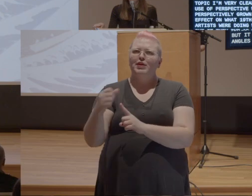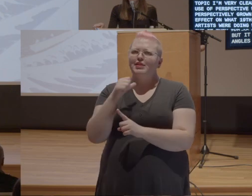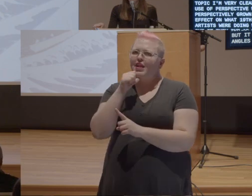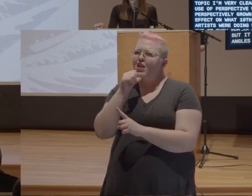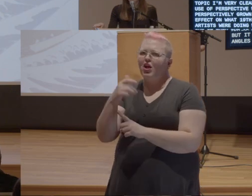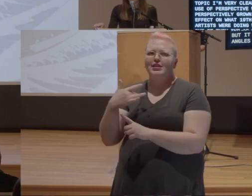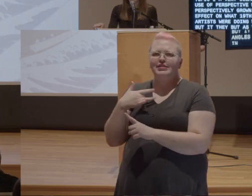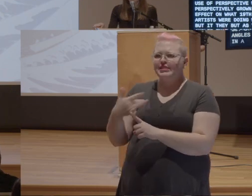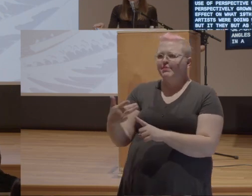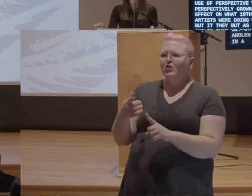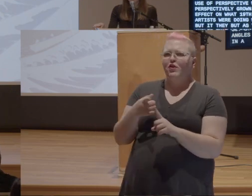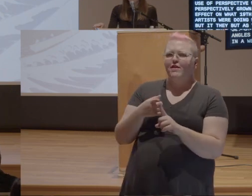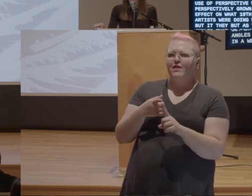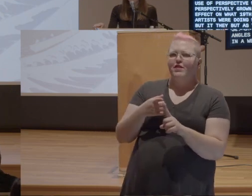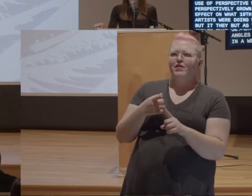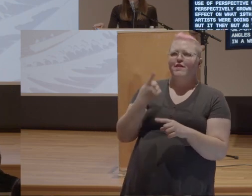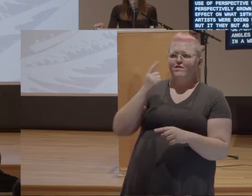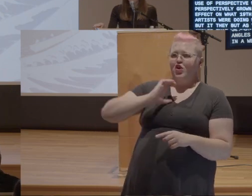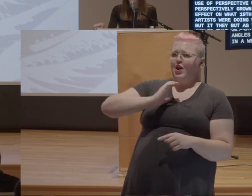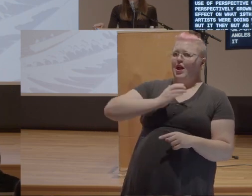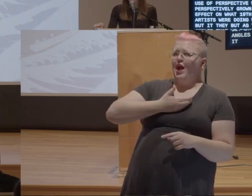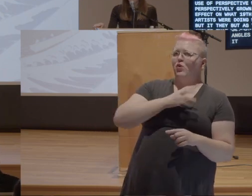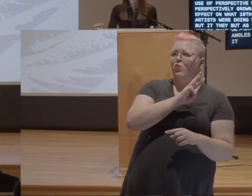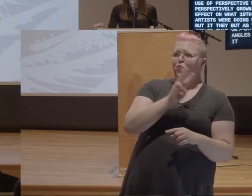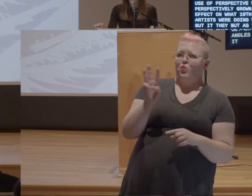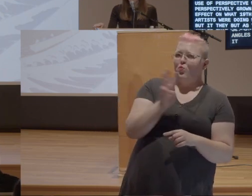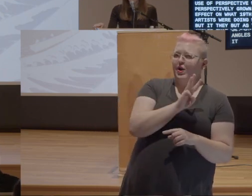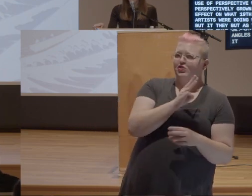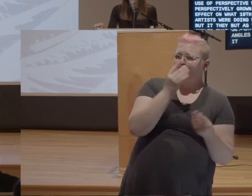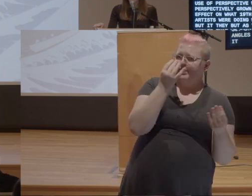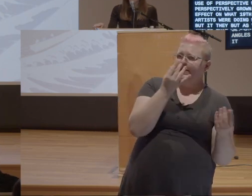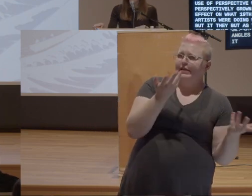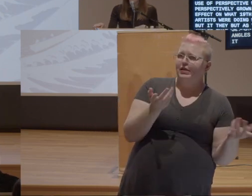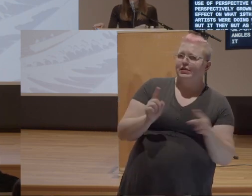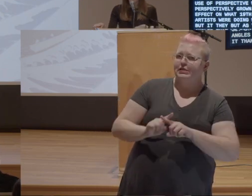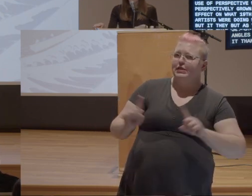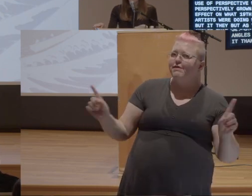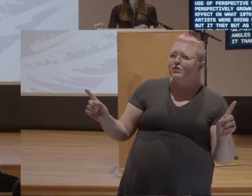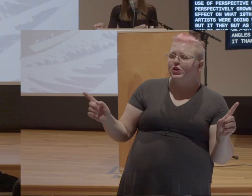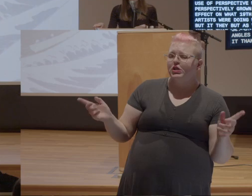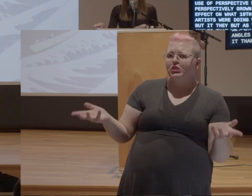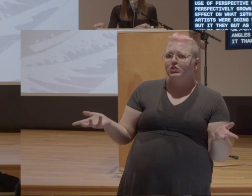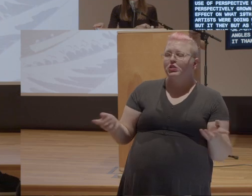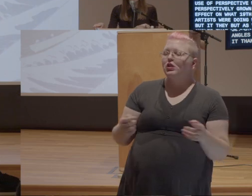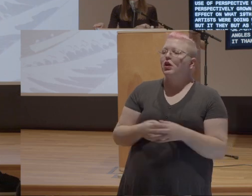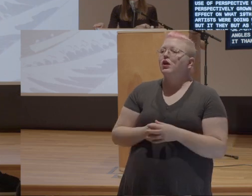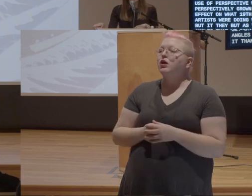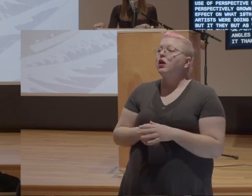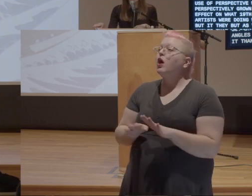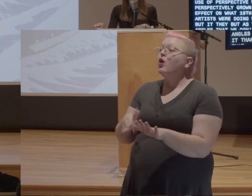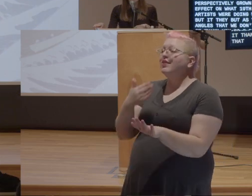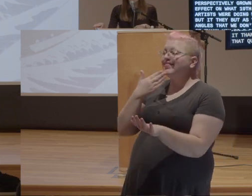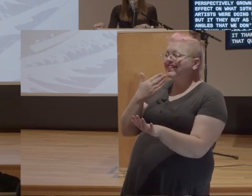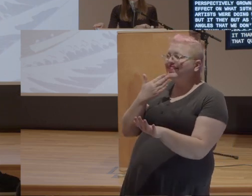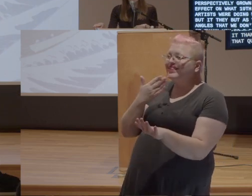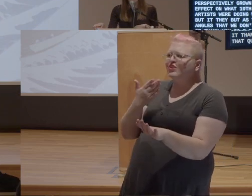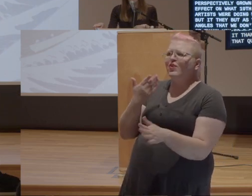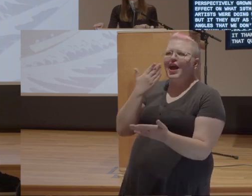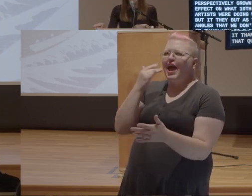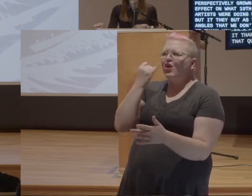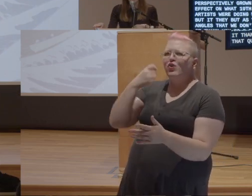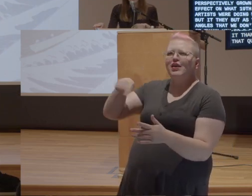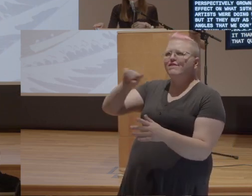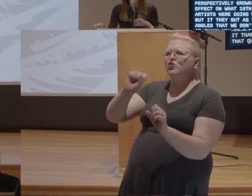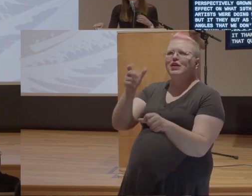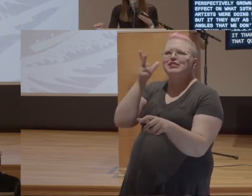about in a Western traditional painting. Thank you. So I don't know if everyone could hear that question or not.